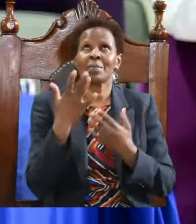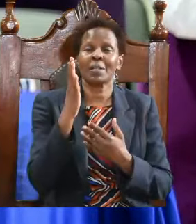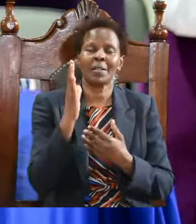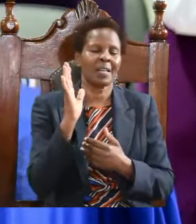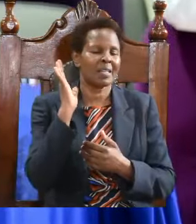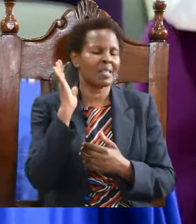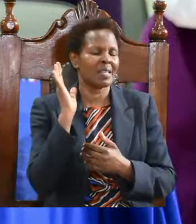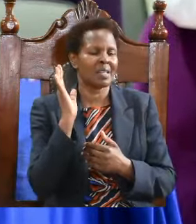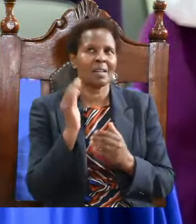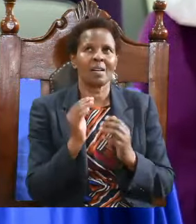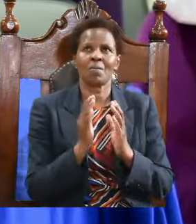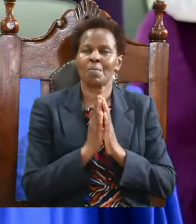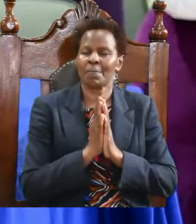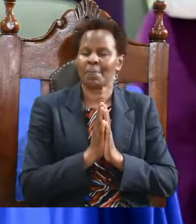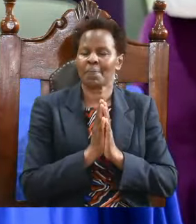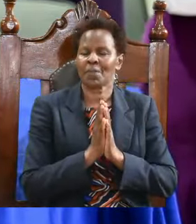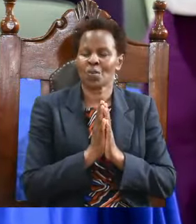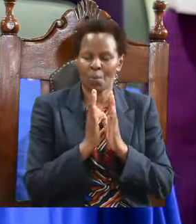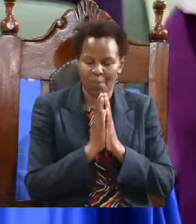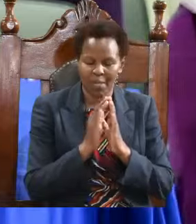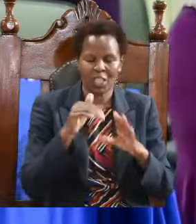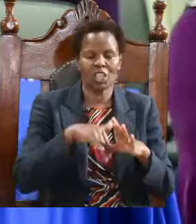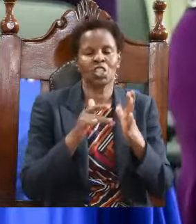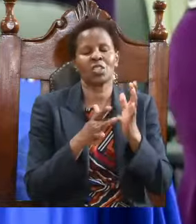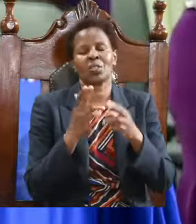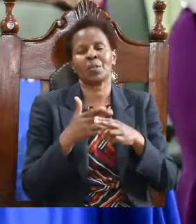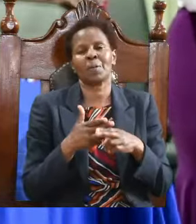prayers. And this we pray in Jesus' name.